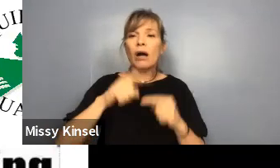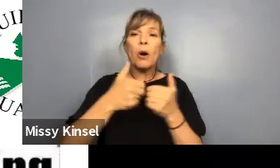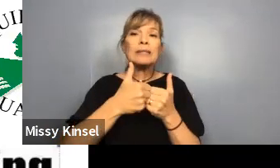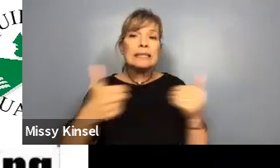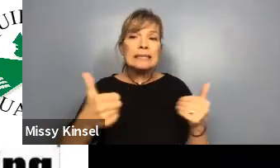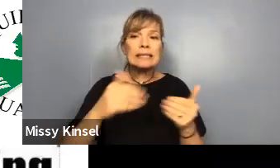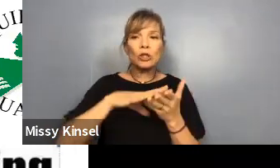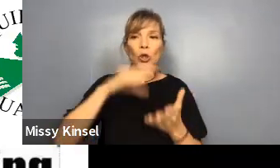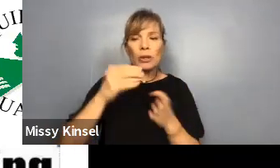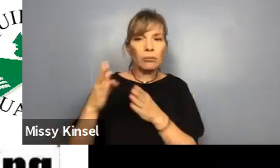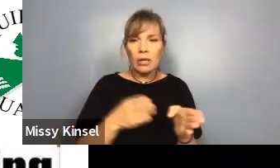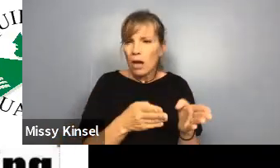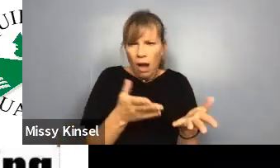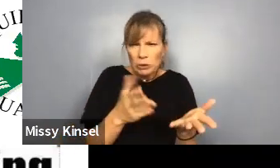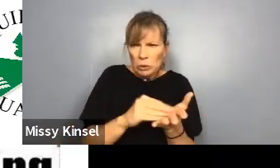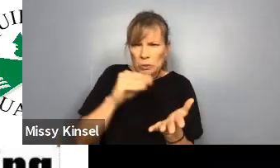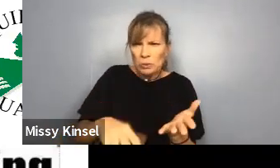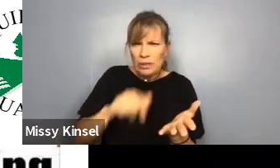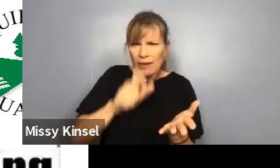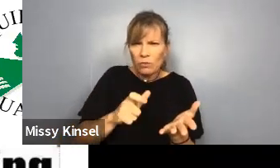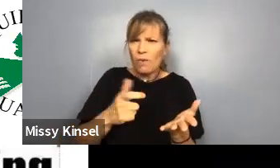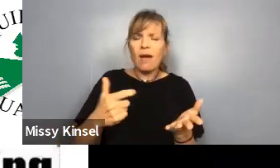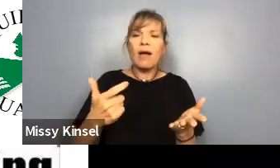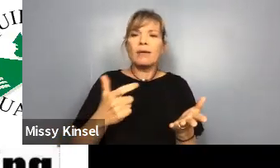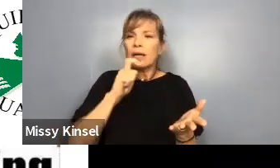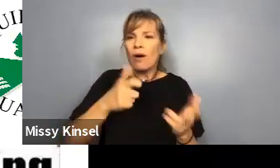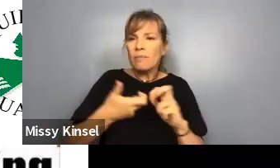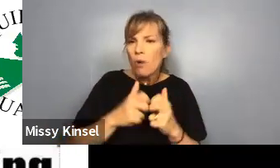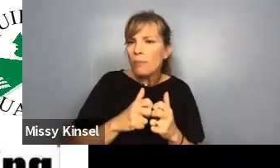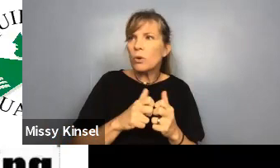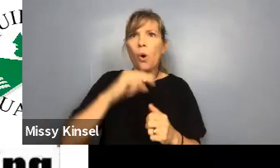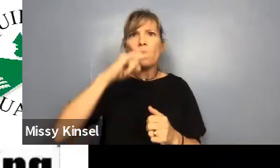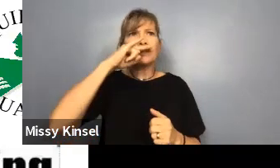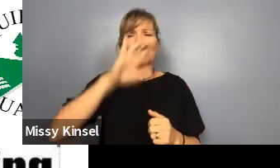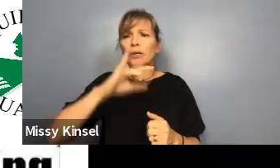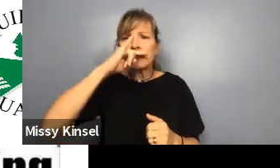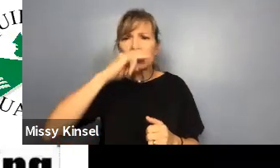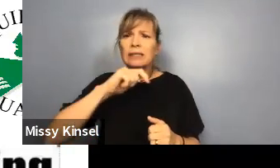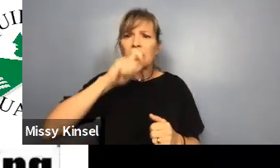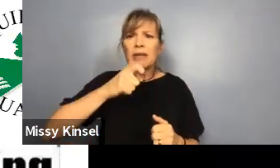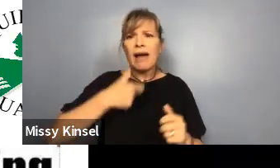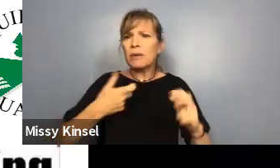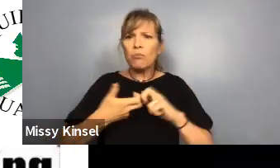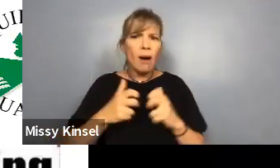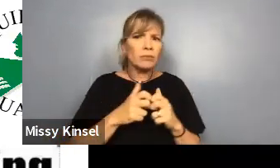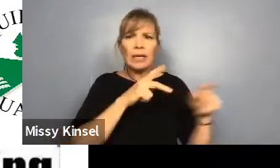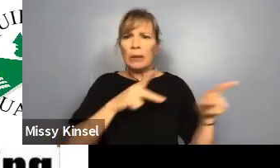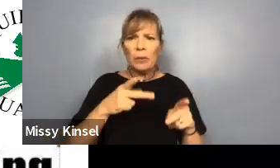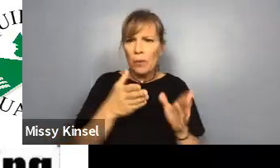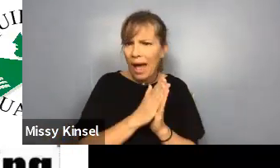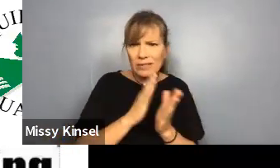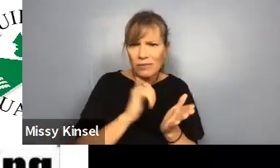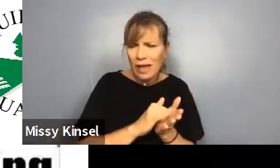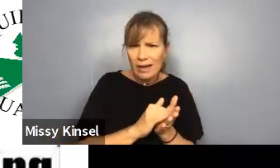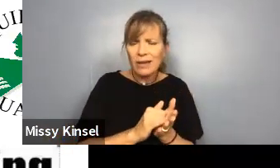plan. Your student doesn't have to be having issues, or your child doesn't have to be having issues, just to